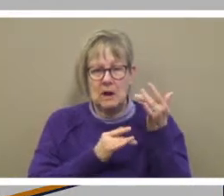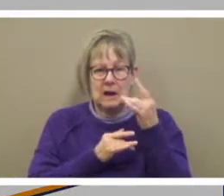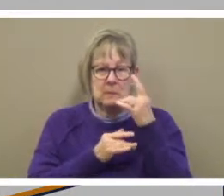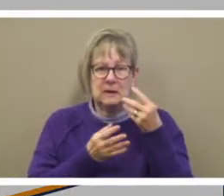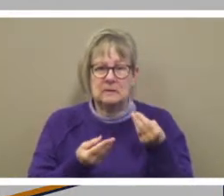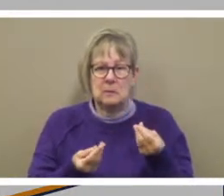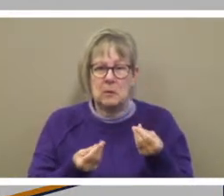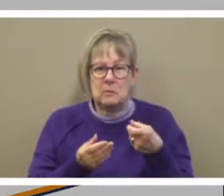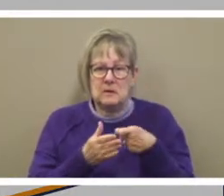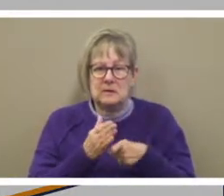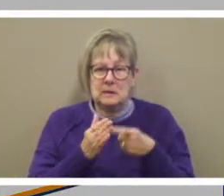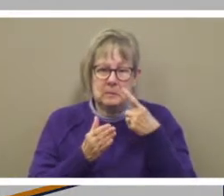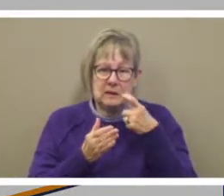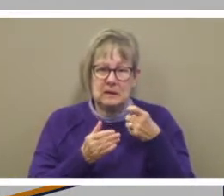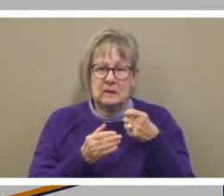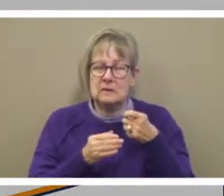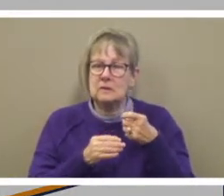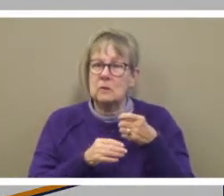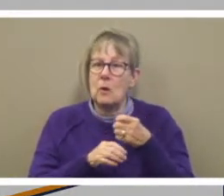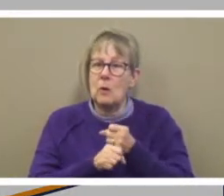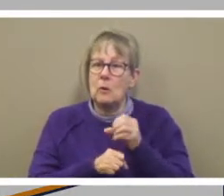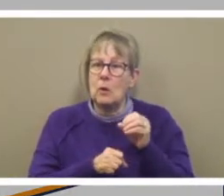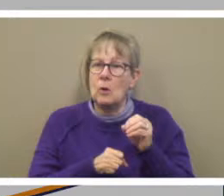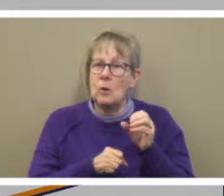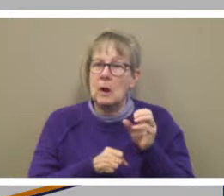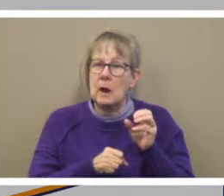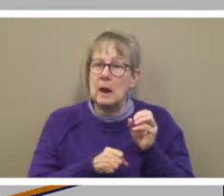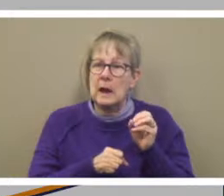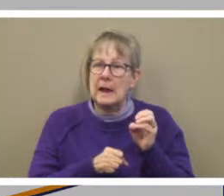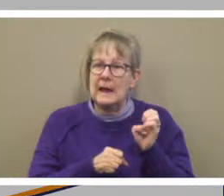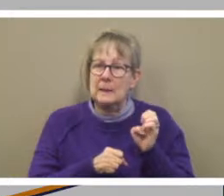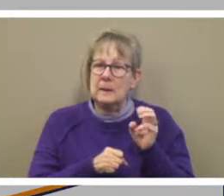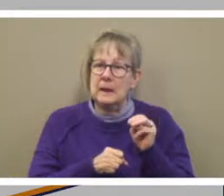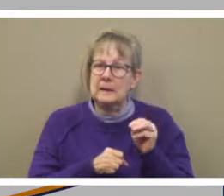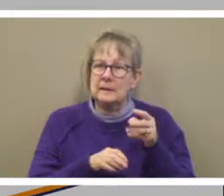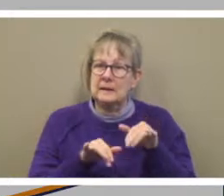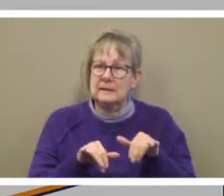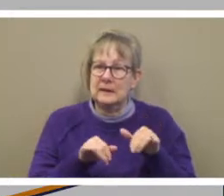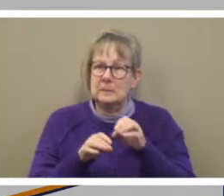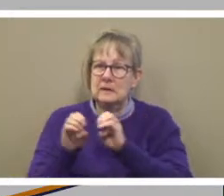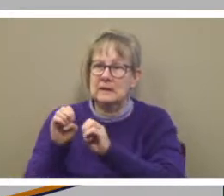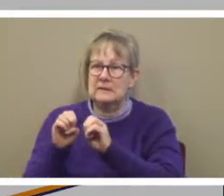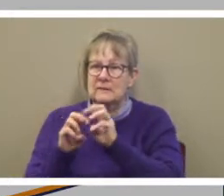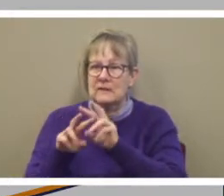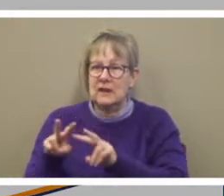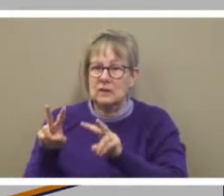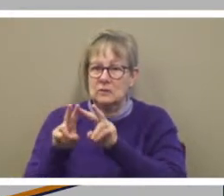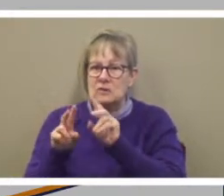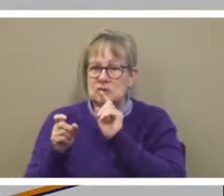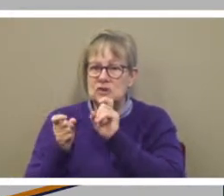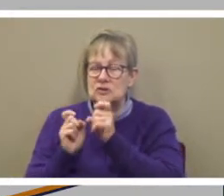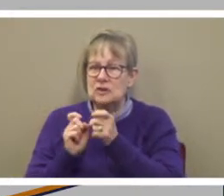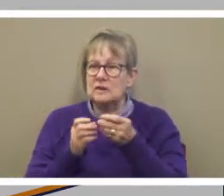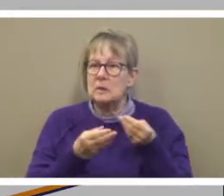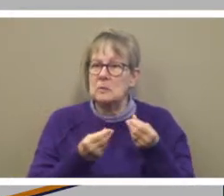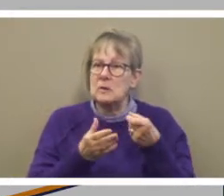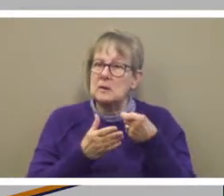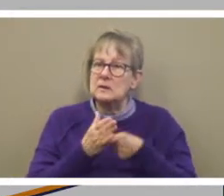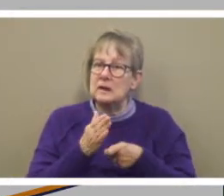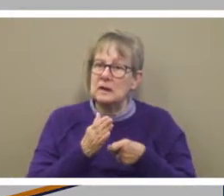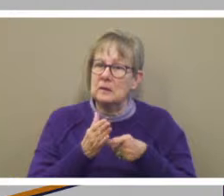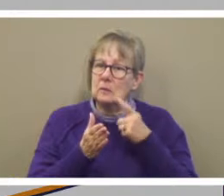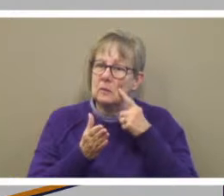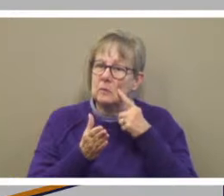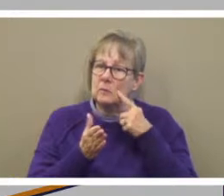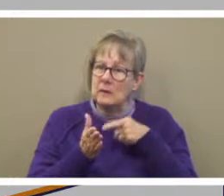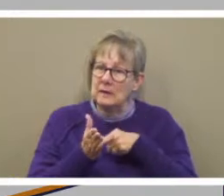tax because we're holding the O&M rate the same and the valuation is changing. So the property tax is covering the